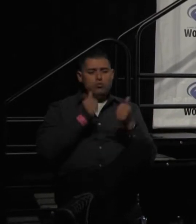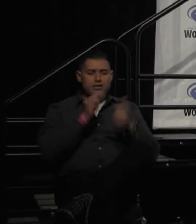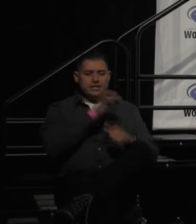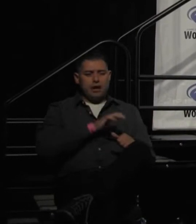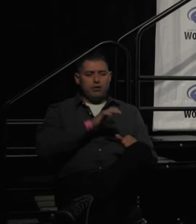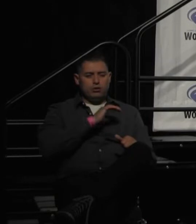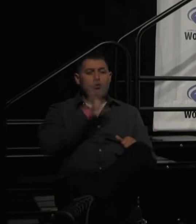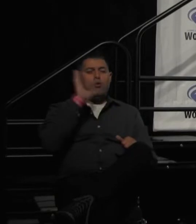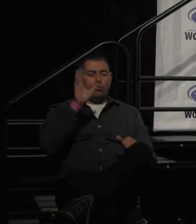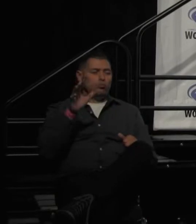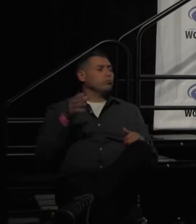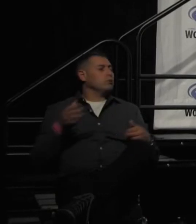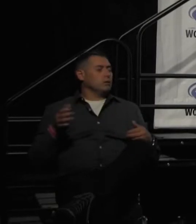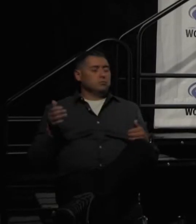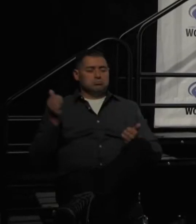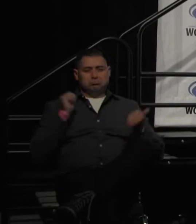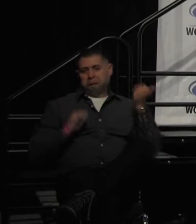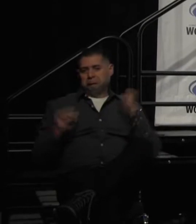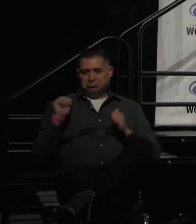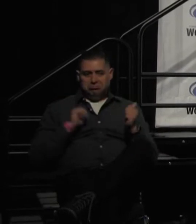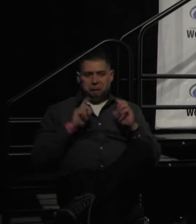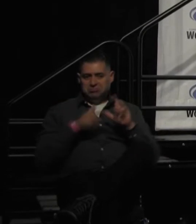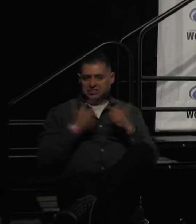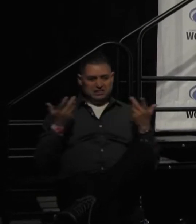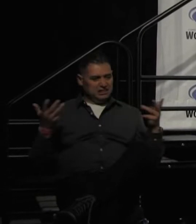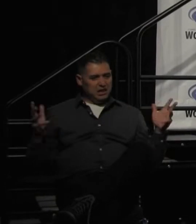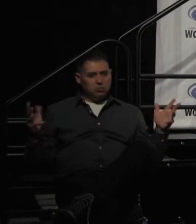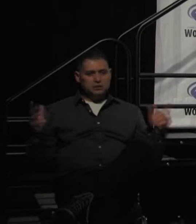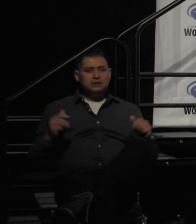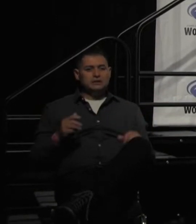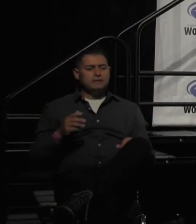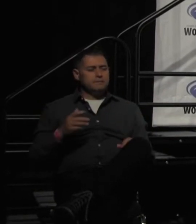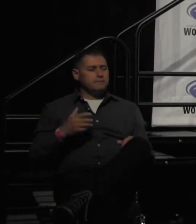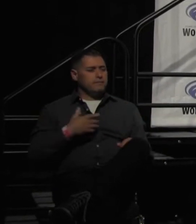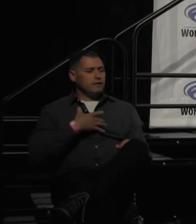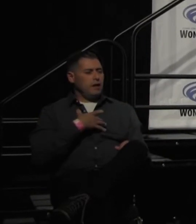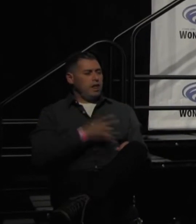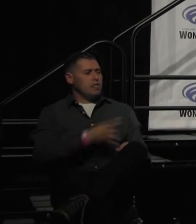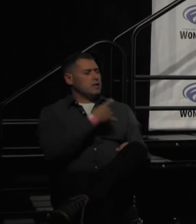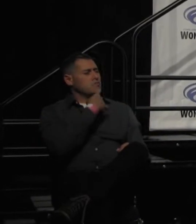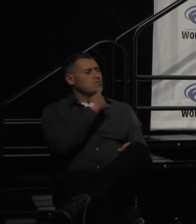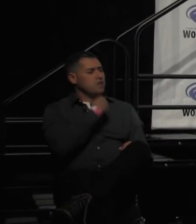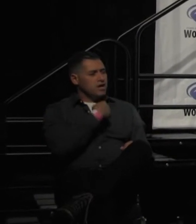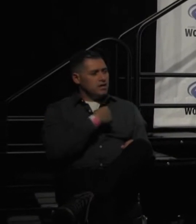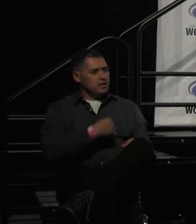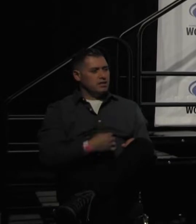we were going to play, and that was it. I like Red.